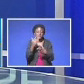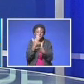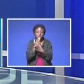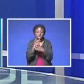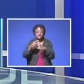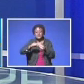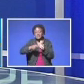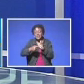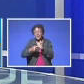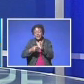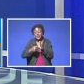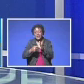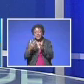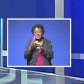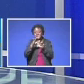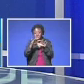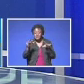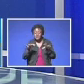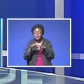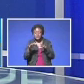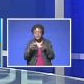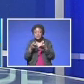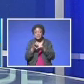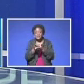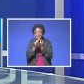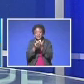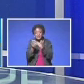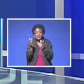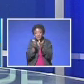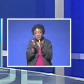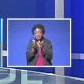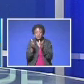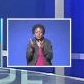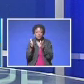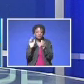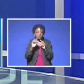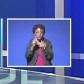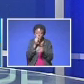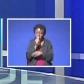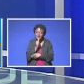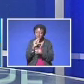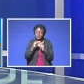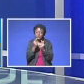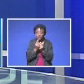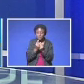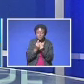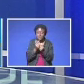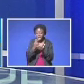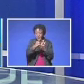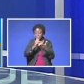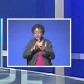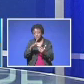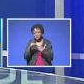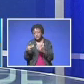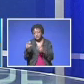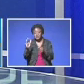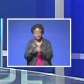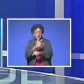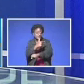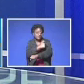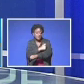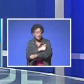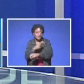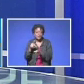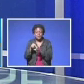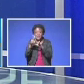on June 25th. This involves a small, private group of pre-selected, fully vaccinated passengers and crew members aboard